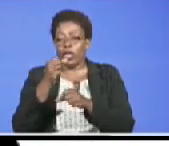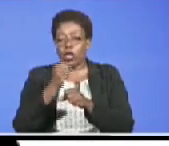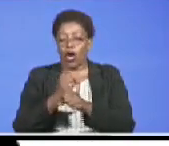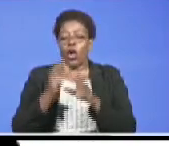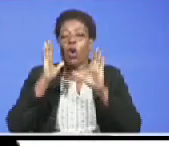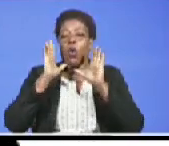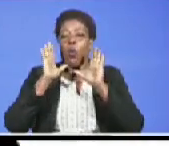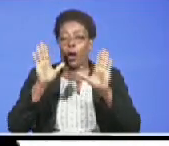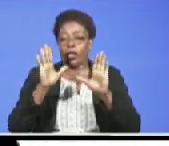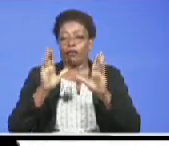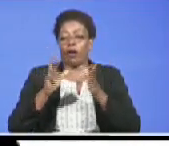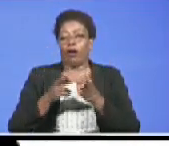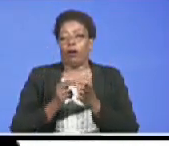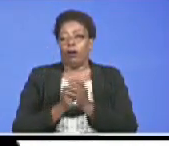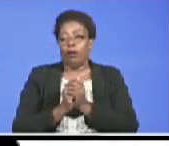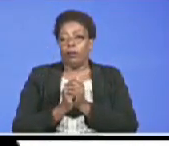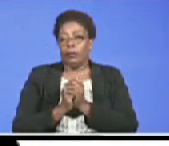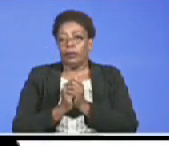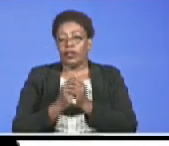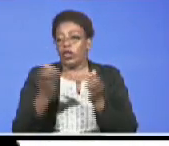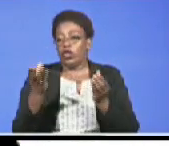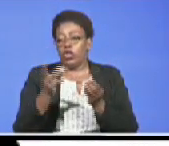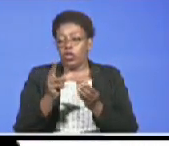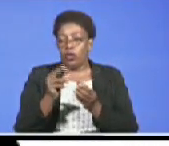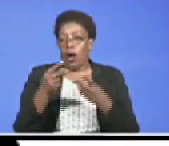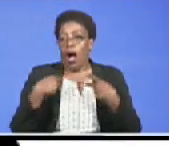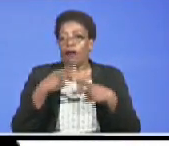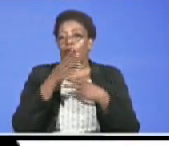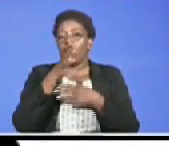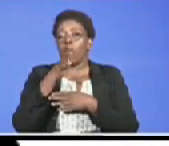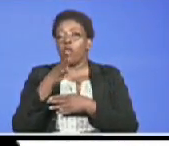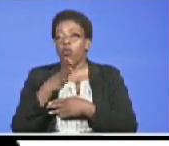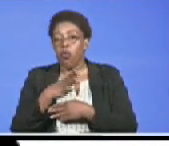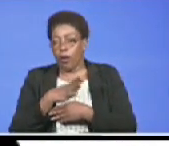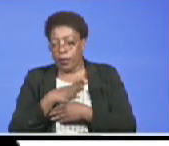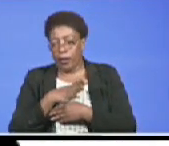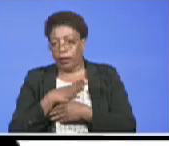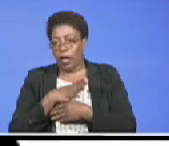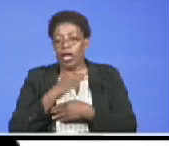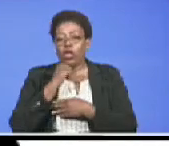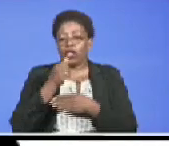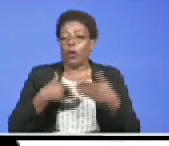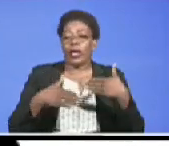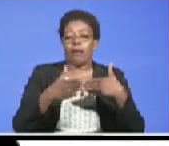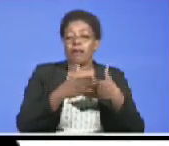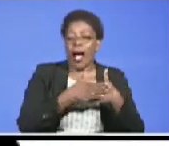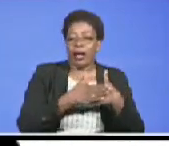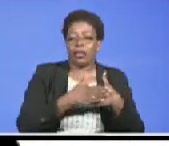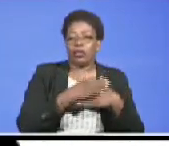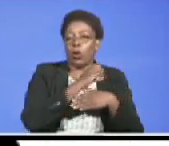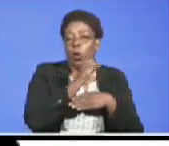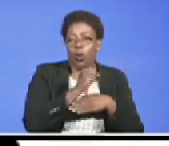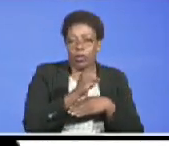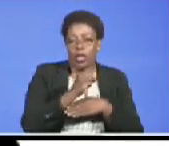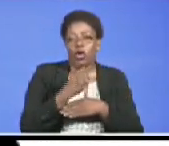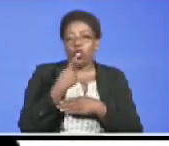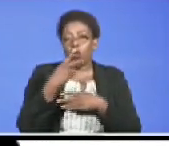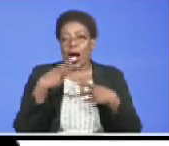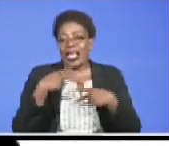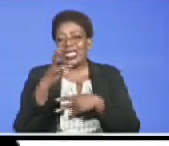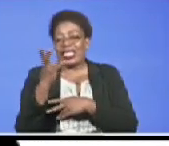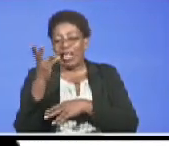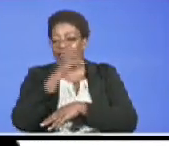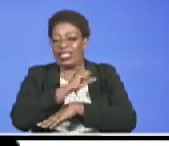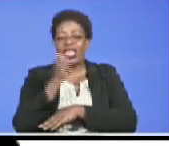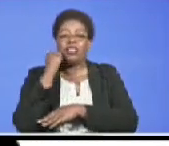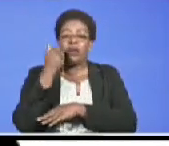rave reviews. We have women who will not go back to regular pads because their cycle has changed. Instead of it being 7 days, it's now 4 or 5.